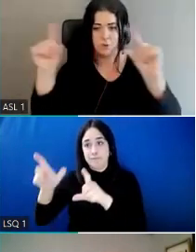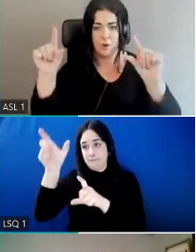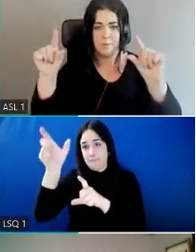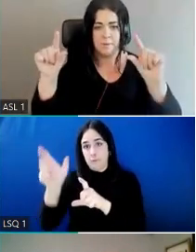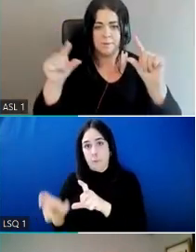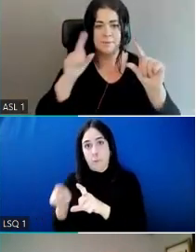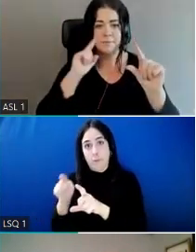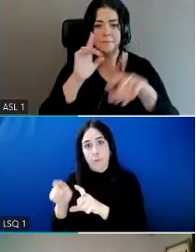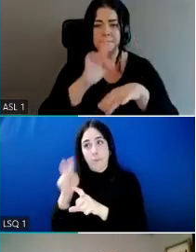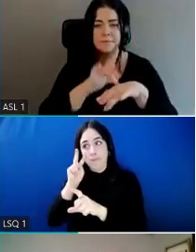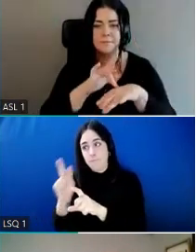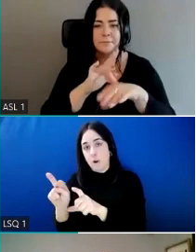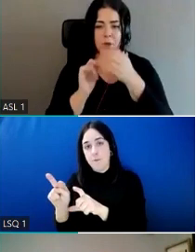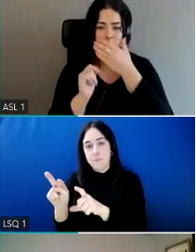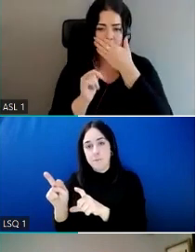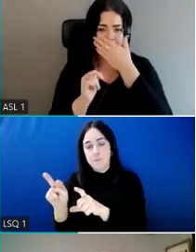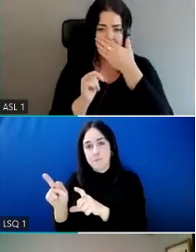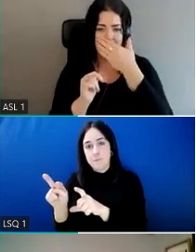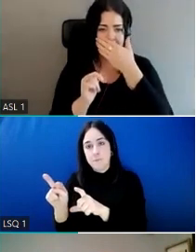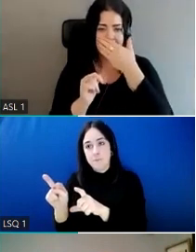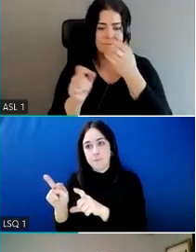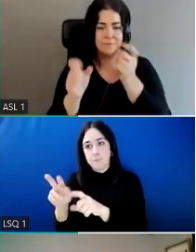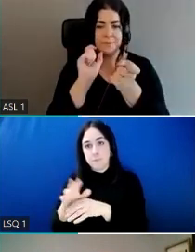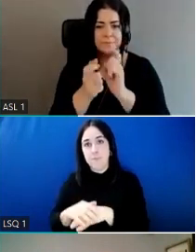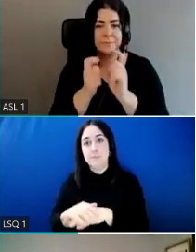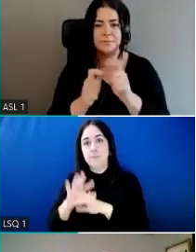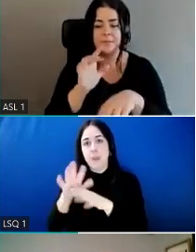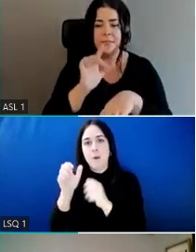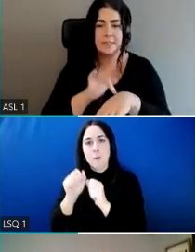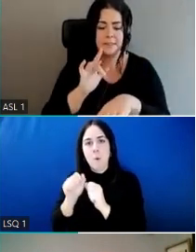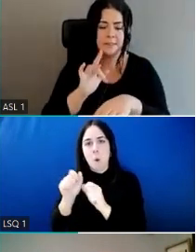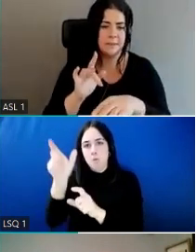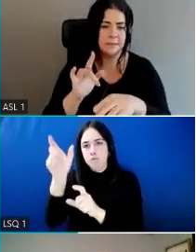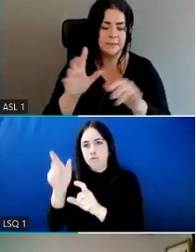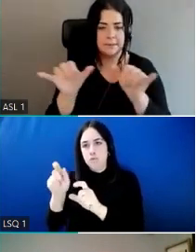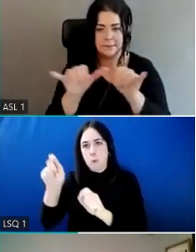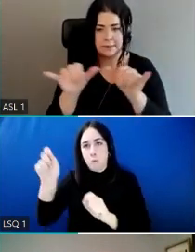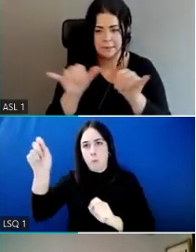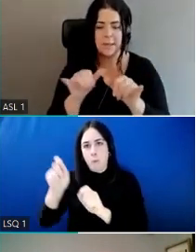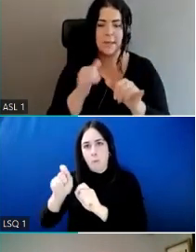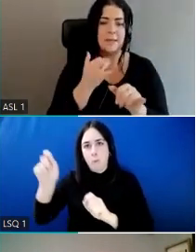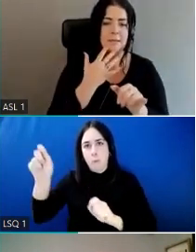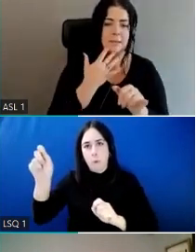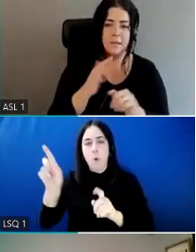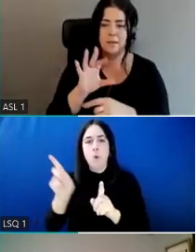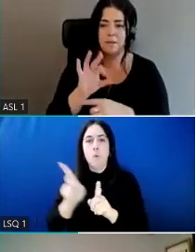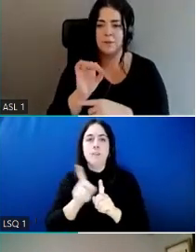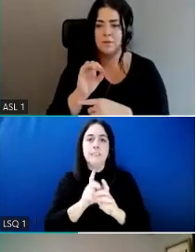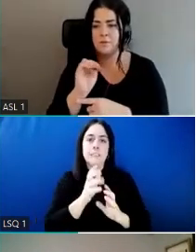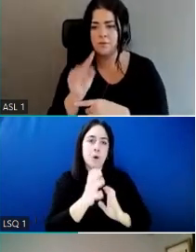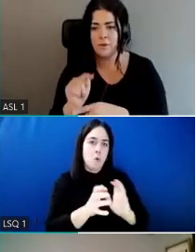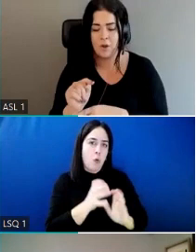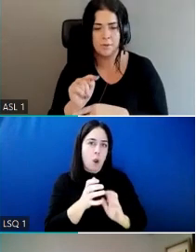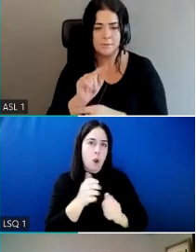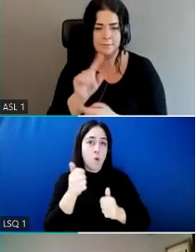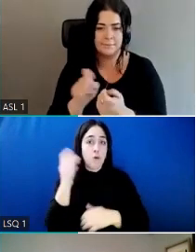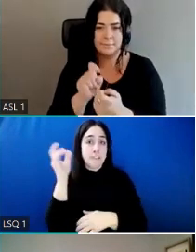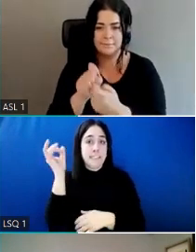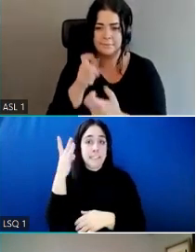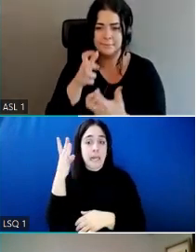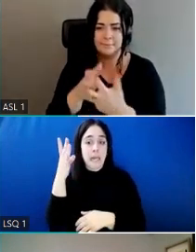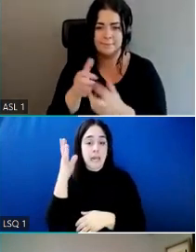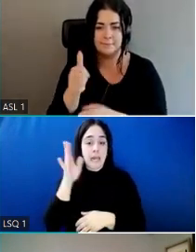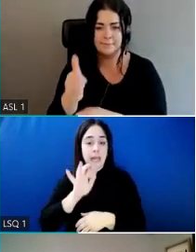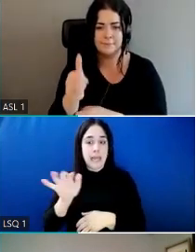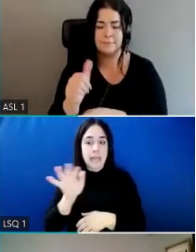can adjust the caption size, font style, and color. You can also change